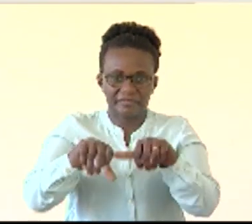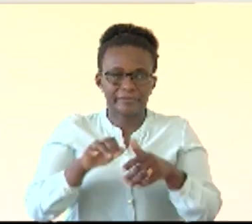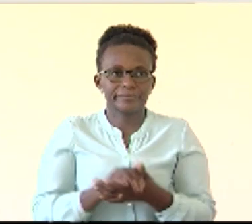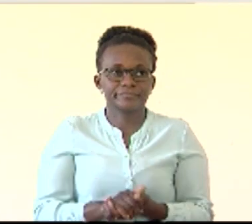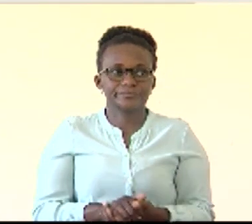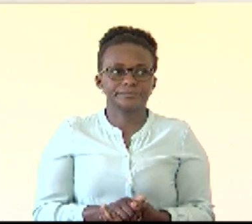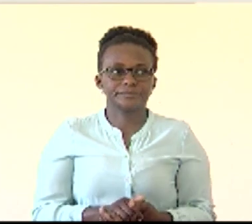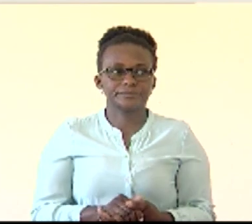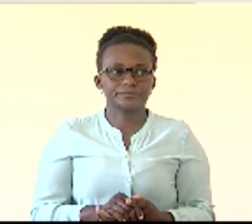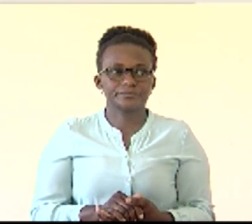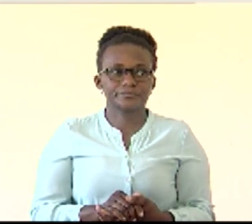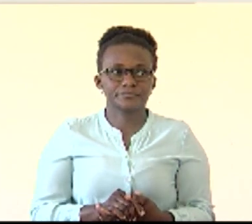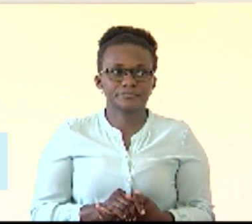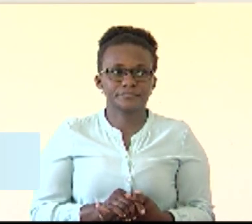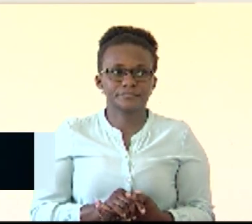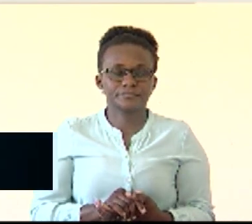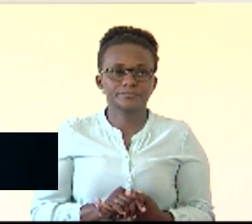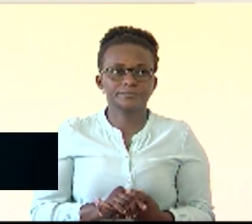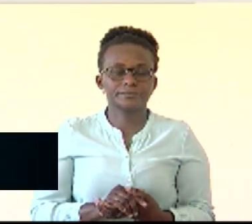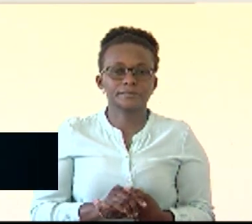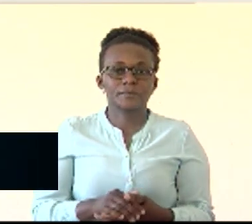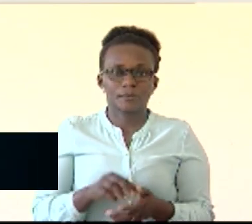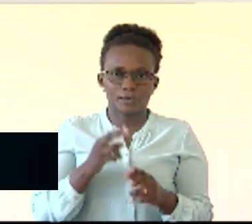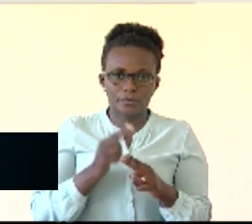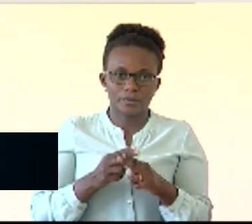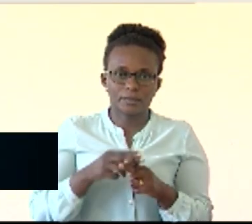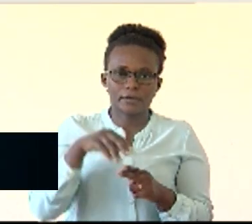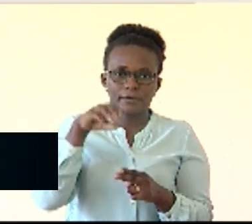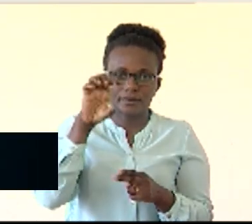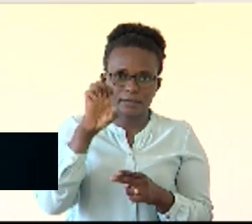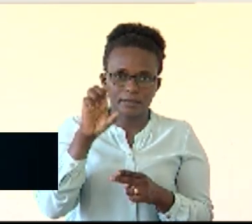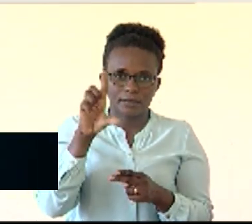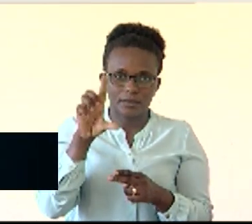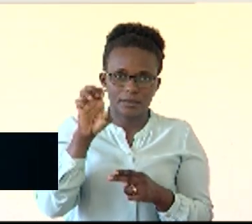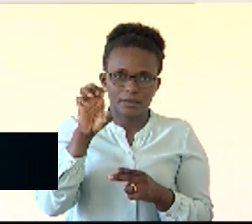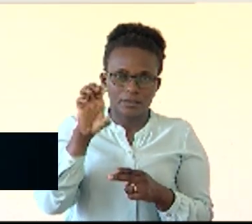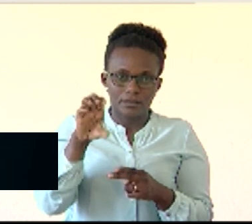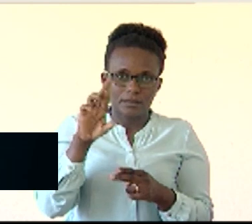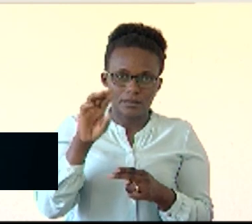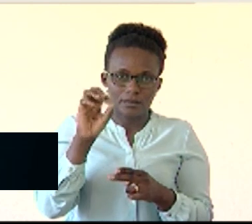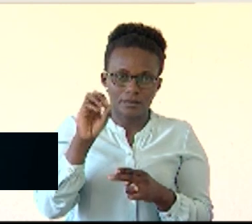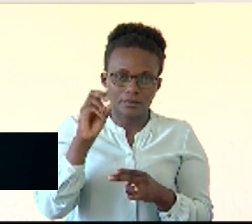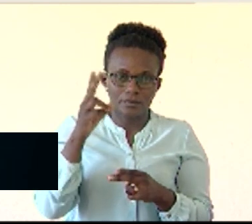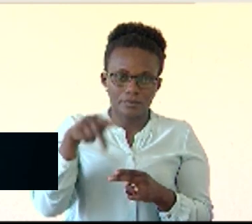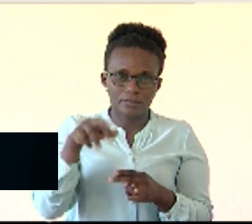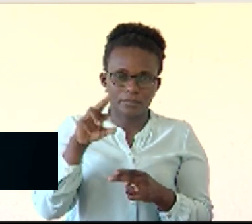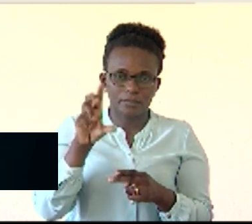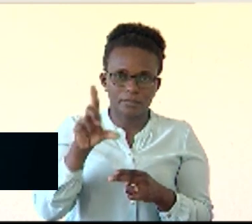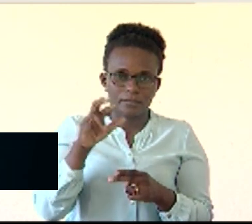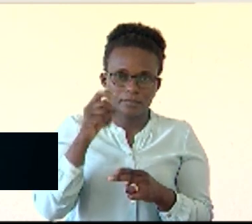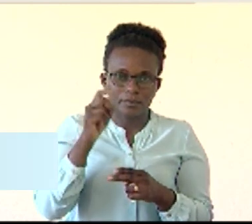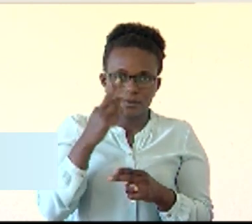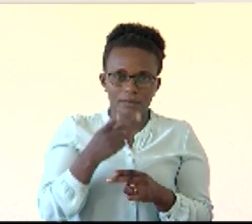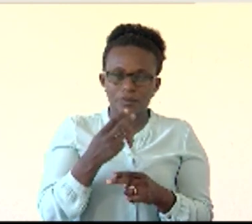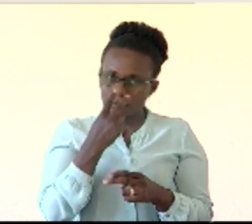what we mentioned about electroplating. So we just move to the demonstration of